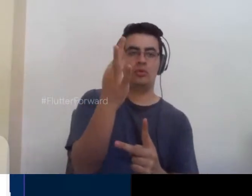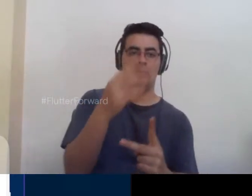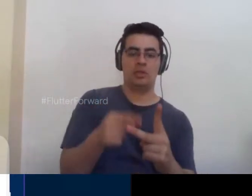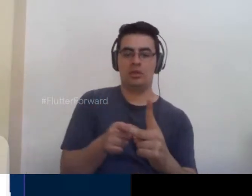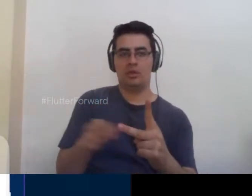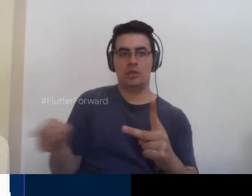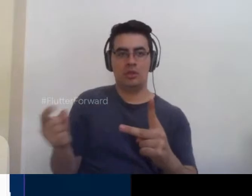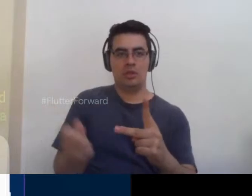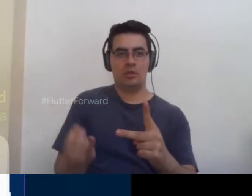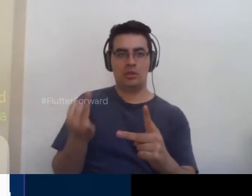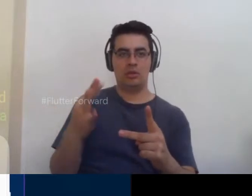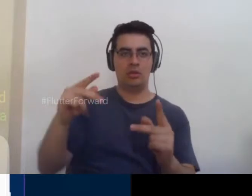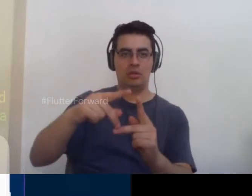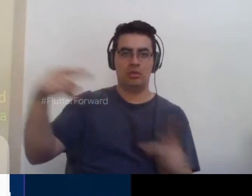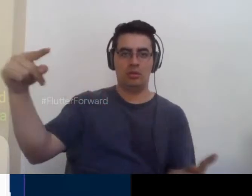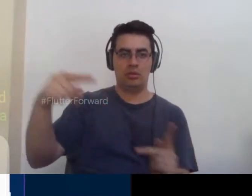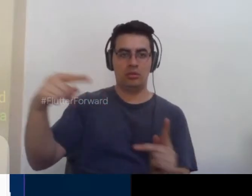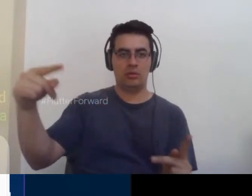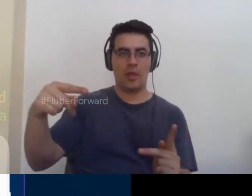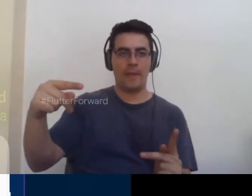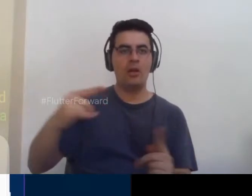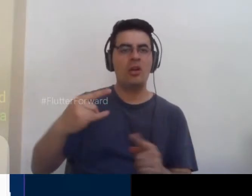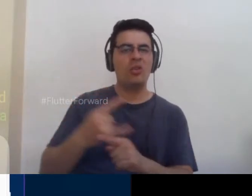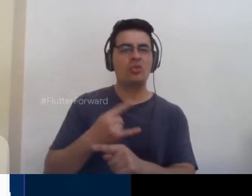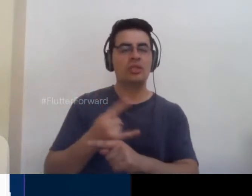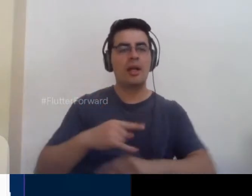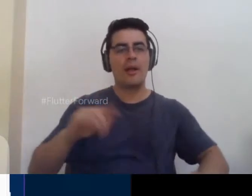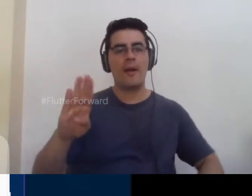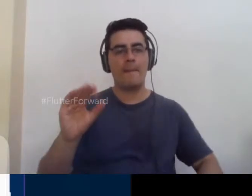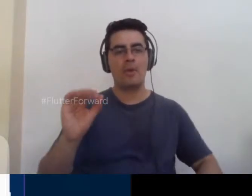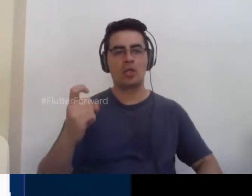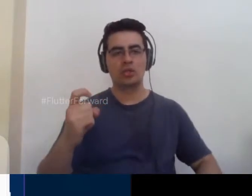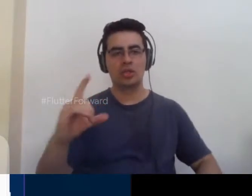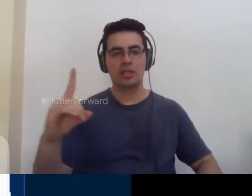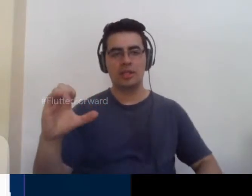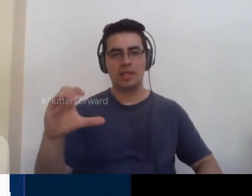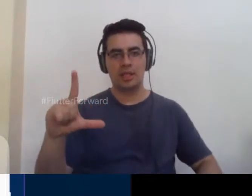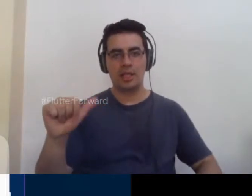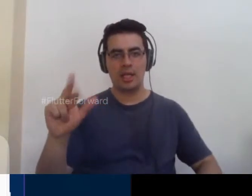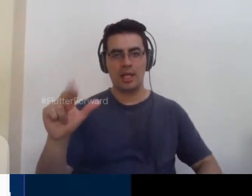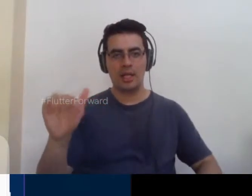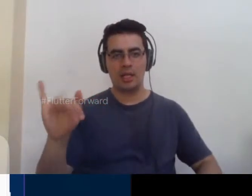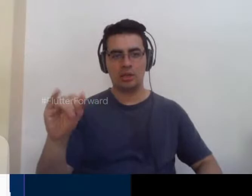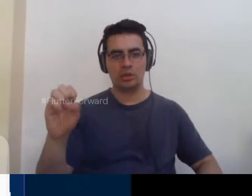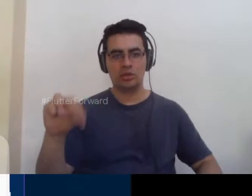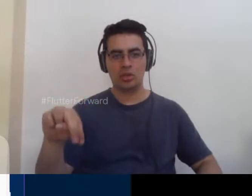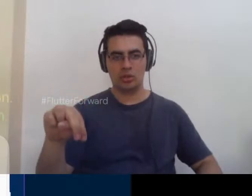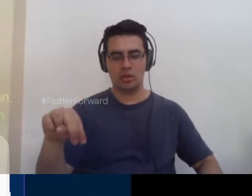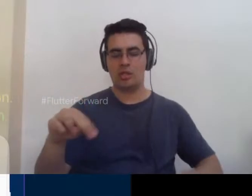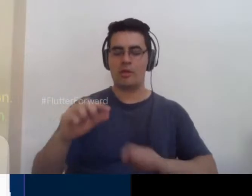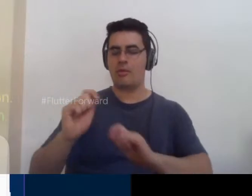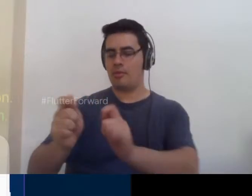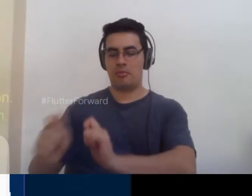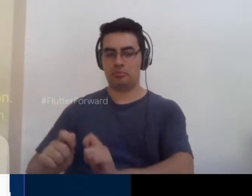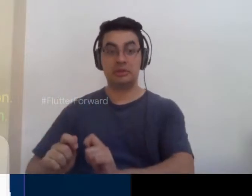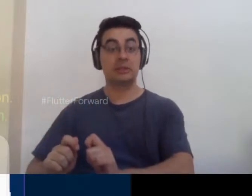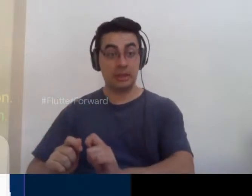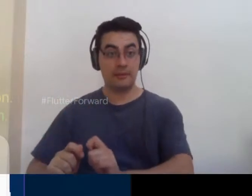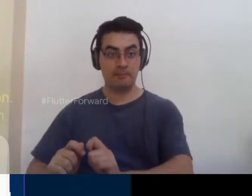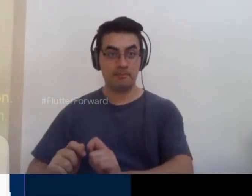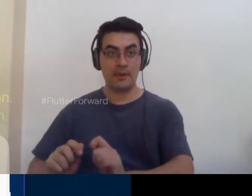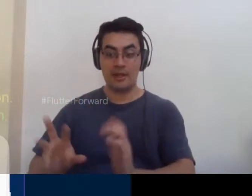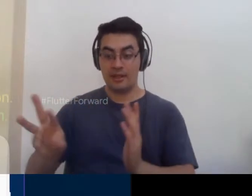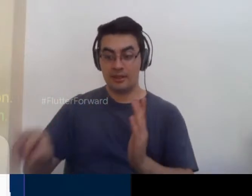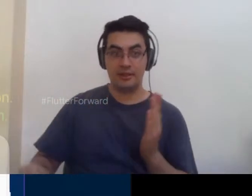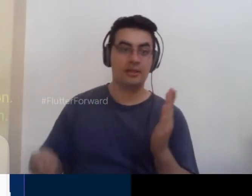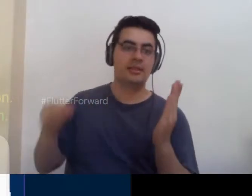decoration. Now I can use that in a brand new widget class called MyCoolButton, which will return a container